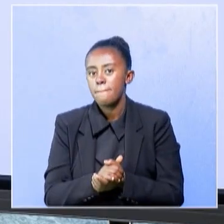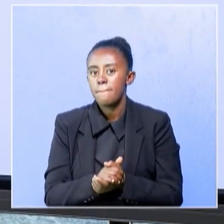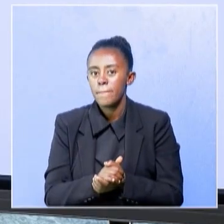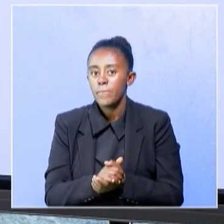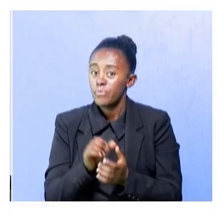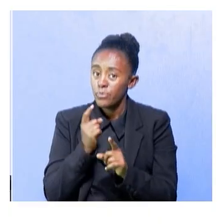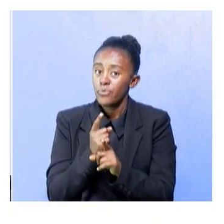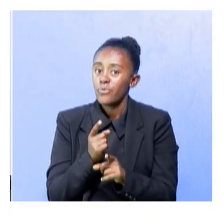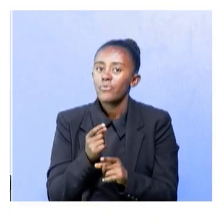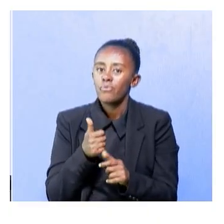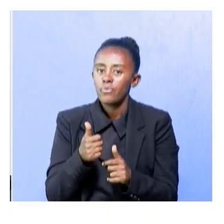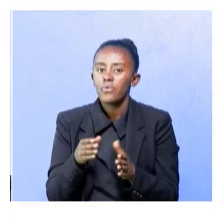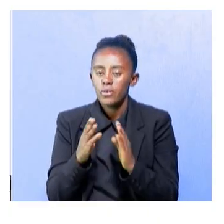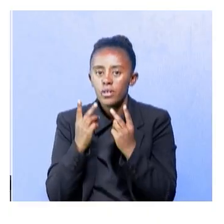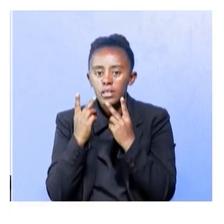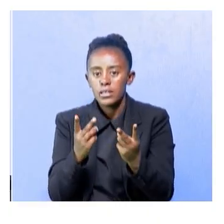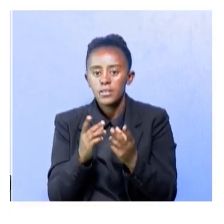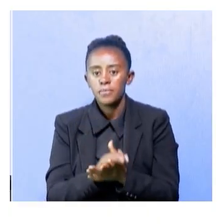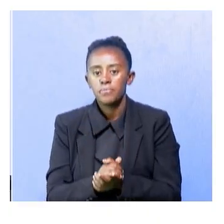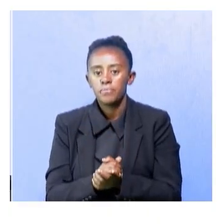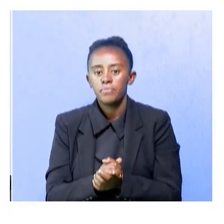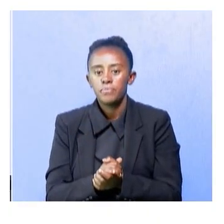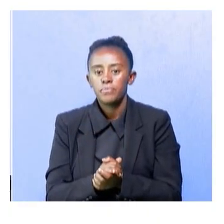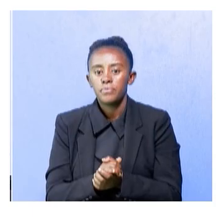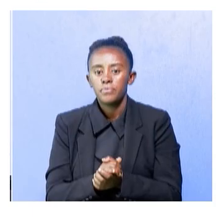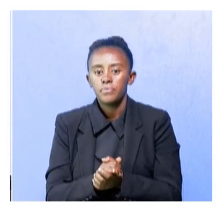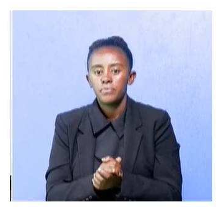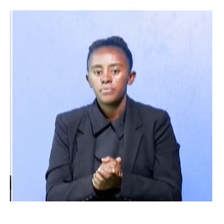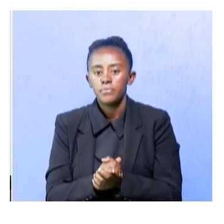All right, let's go and see.